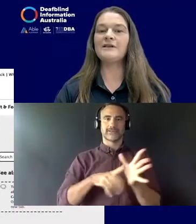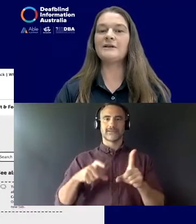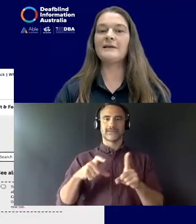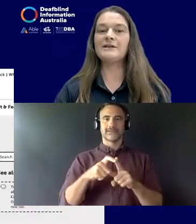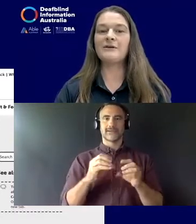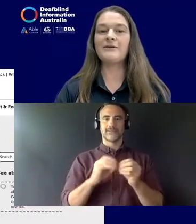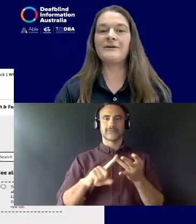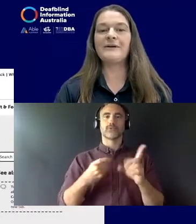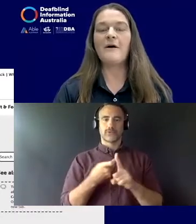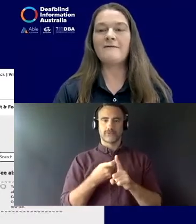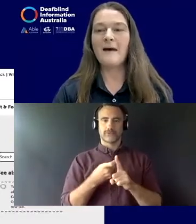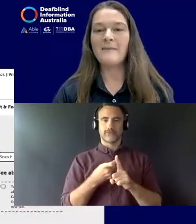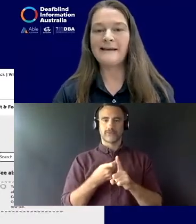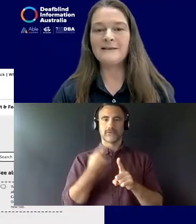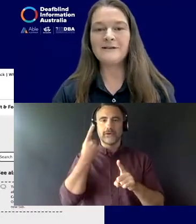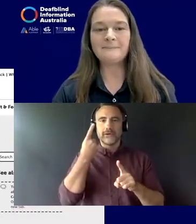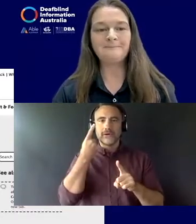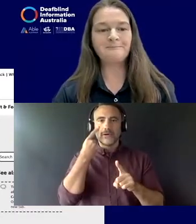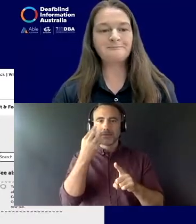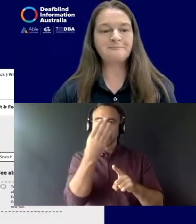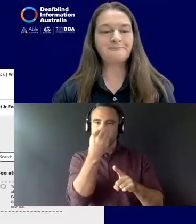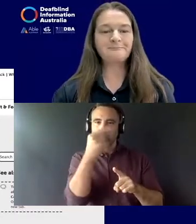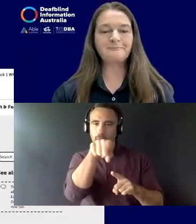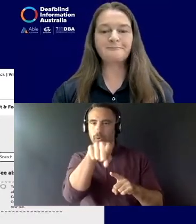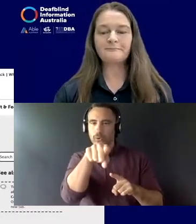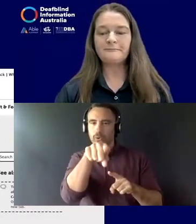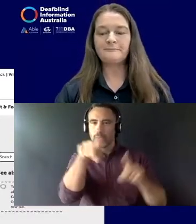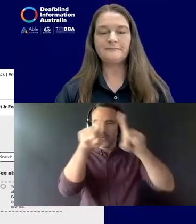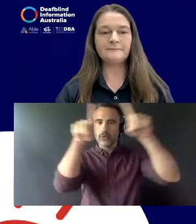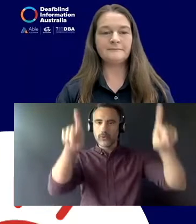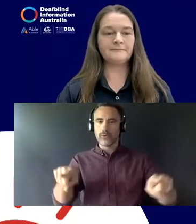have a screenshot of that page.